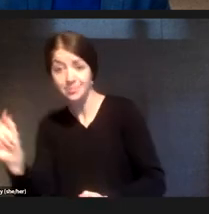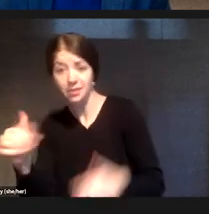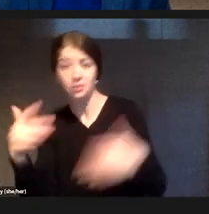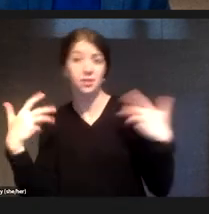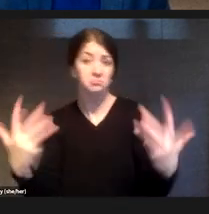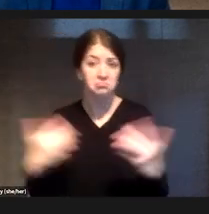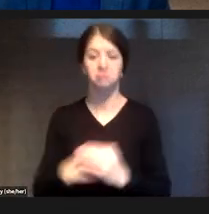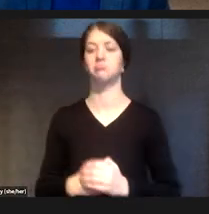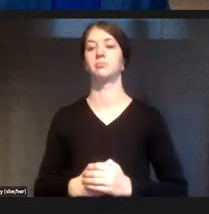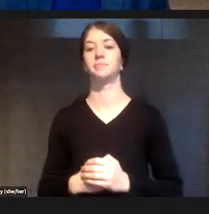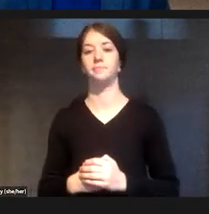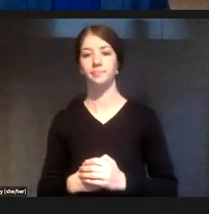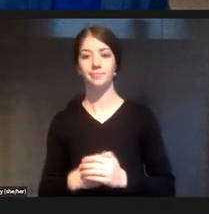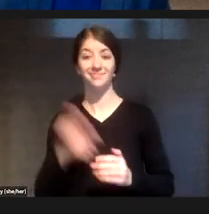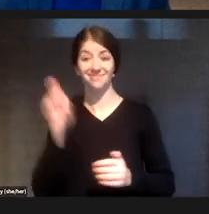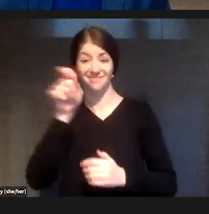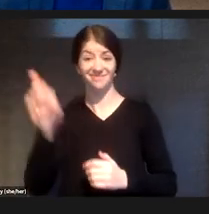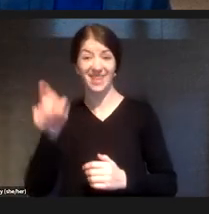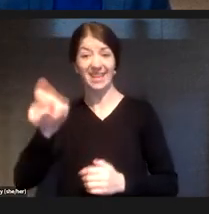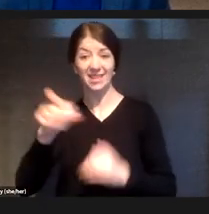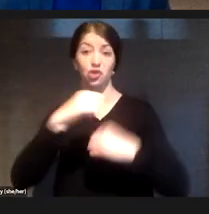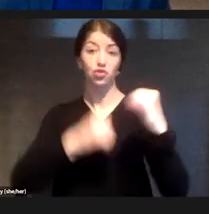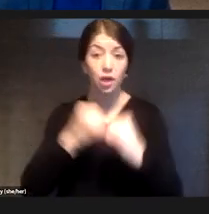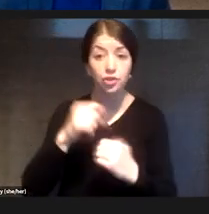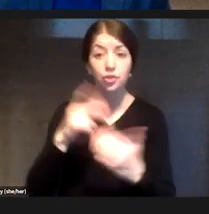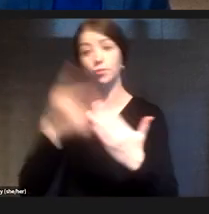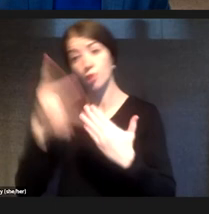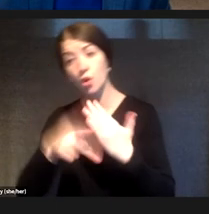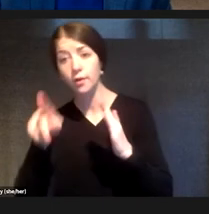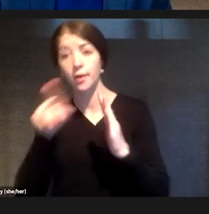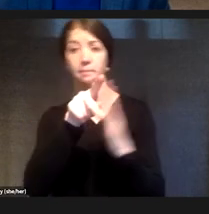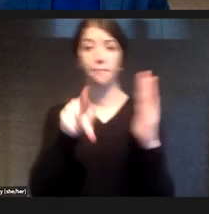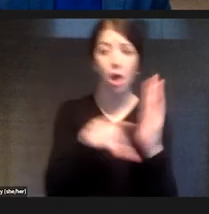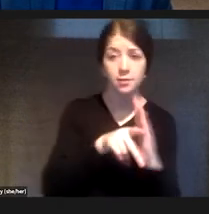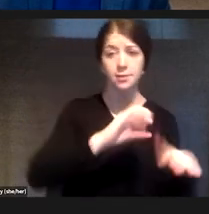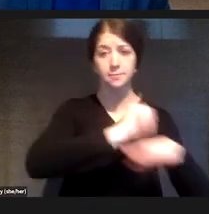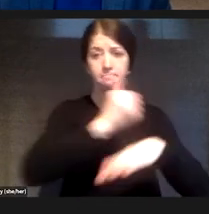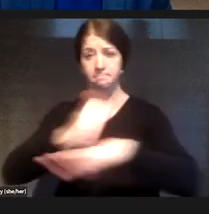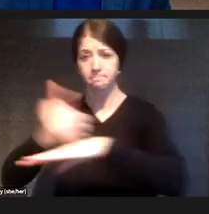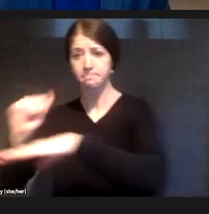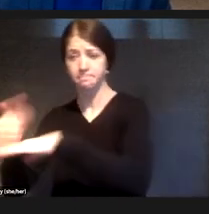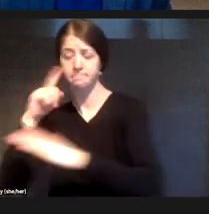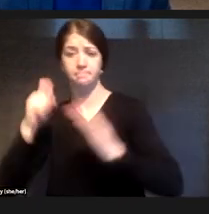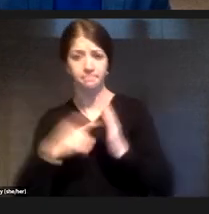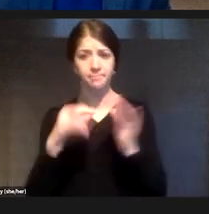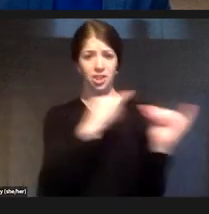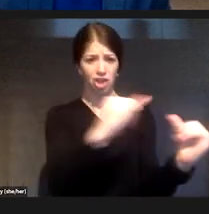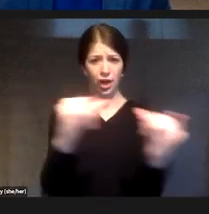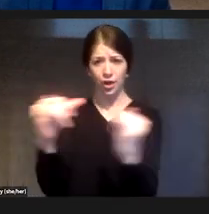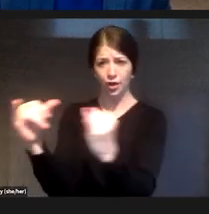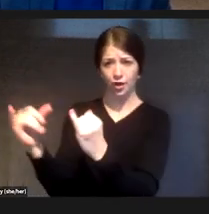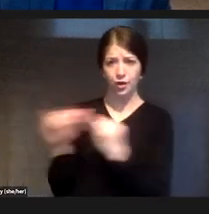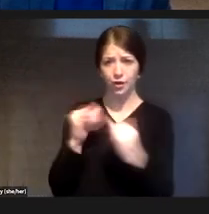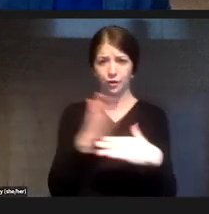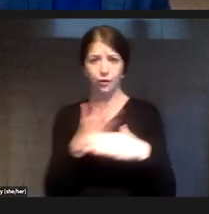therefore we need to create structures and programs and policies that recognize the shared humanity in all of us. And